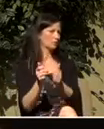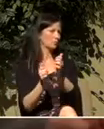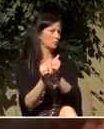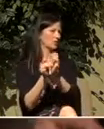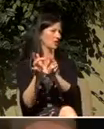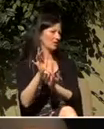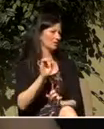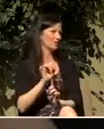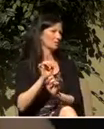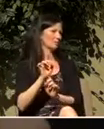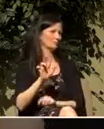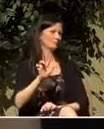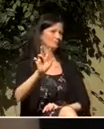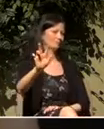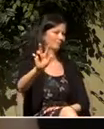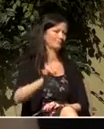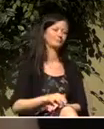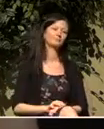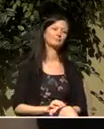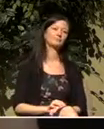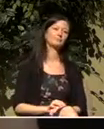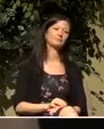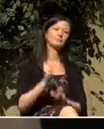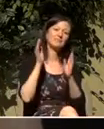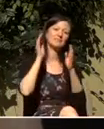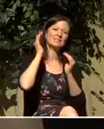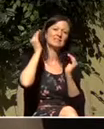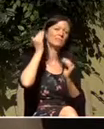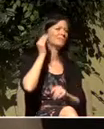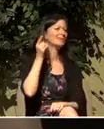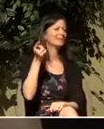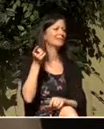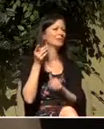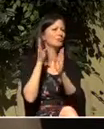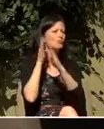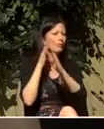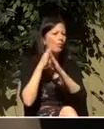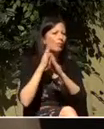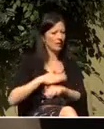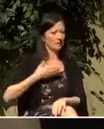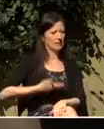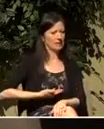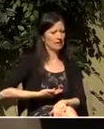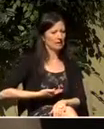know, maybe it was because the things didn't go so well at the Passover Seder.